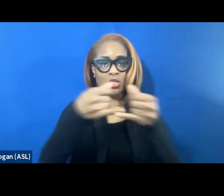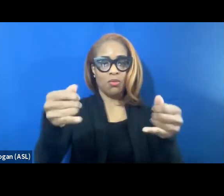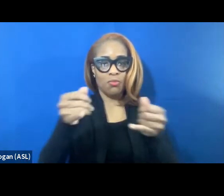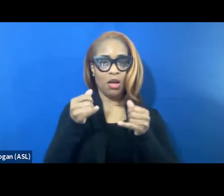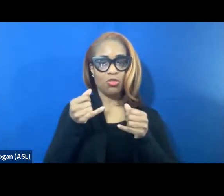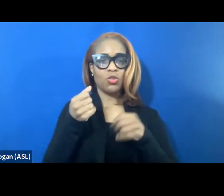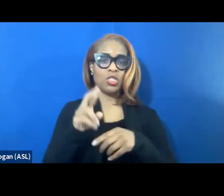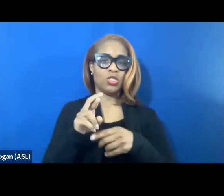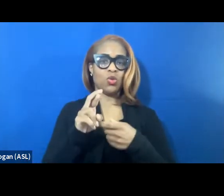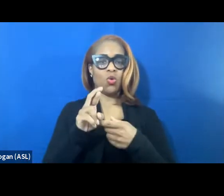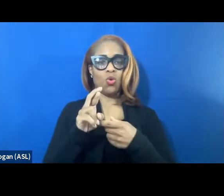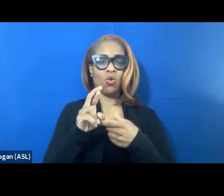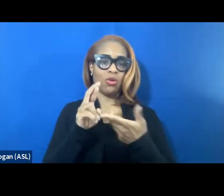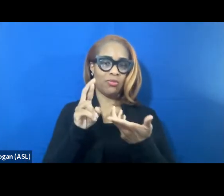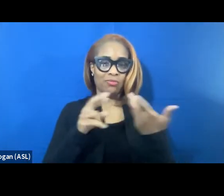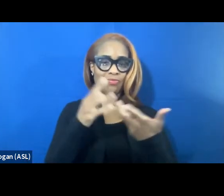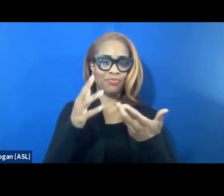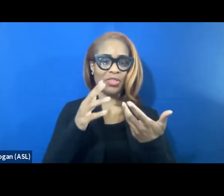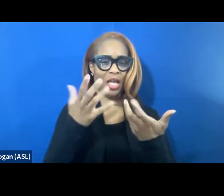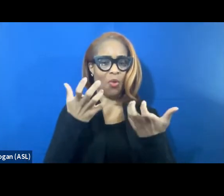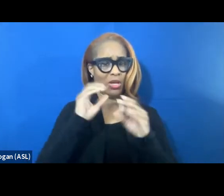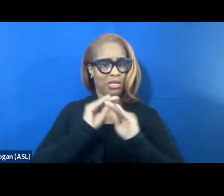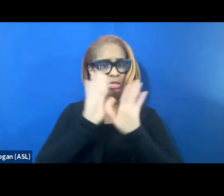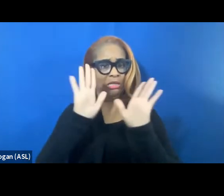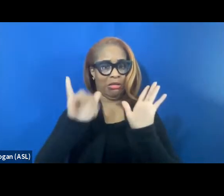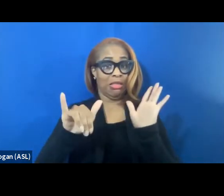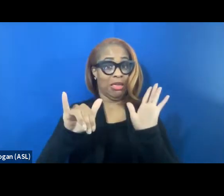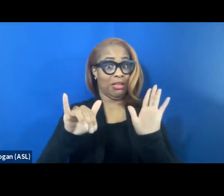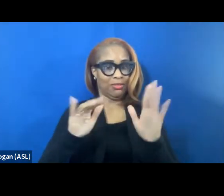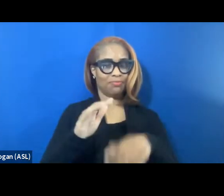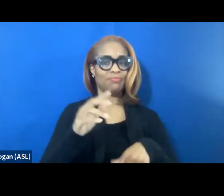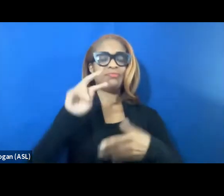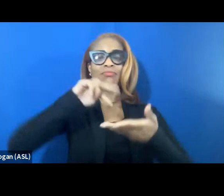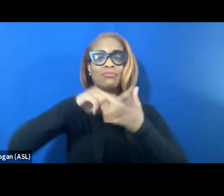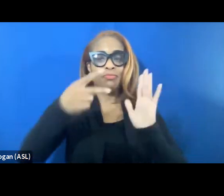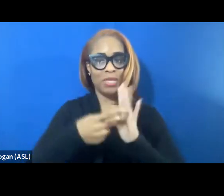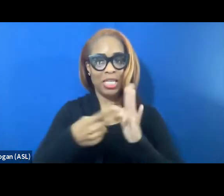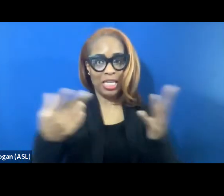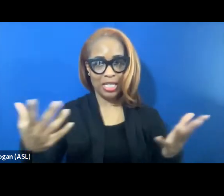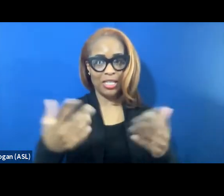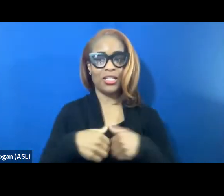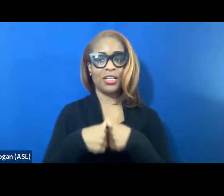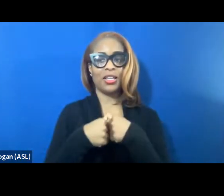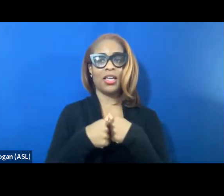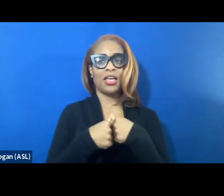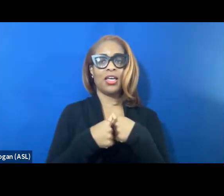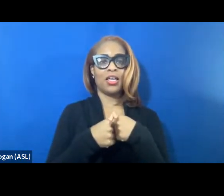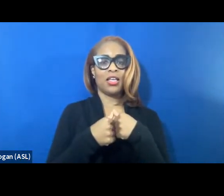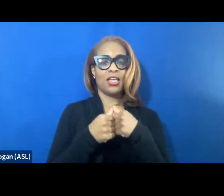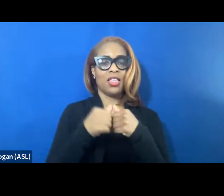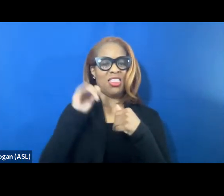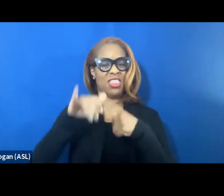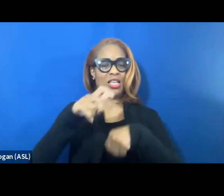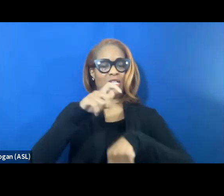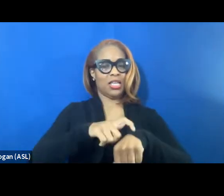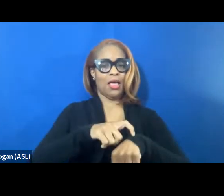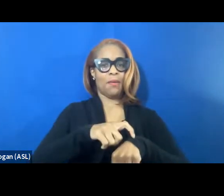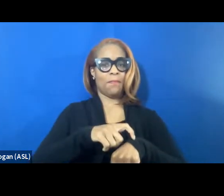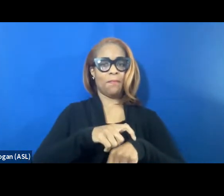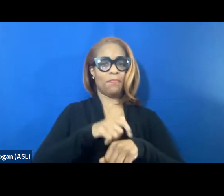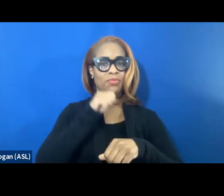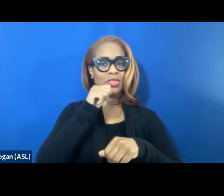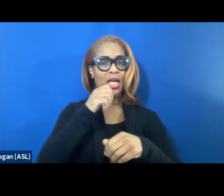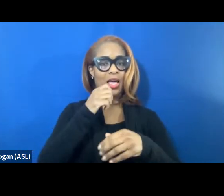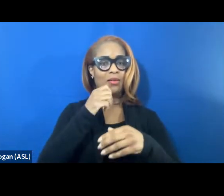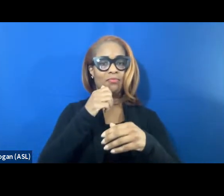any boundaries and specifically kind of wanted to clear that one up what i meant to say was at the given time it wasn't my highest